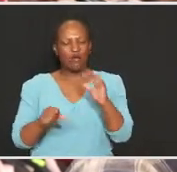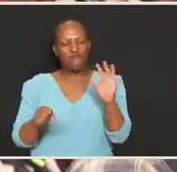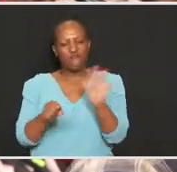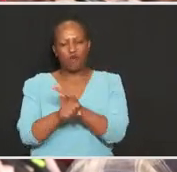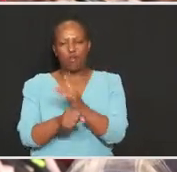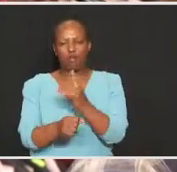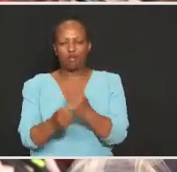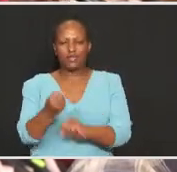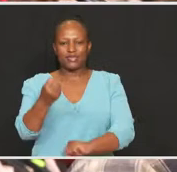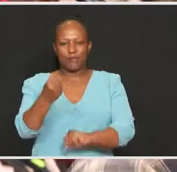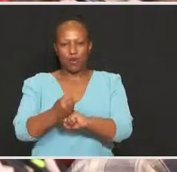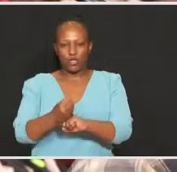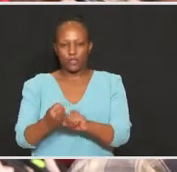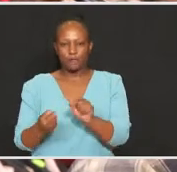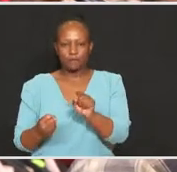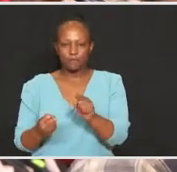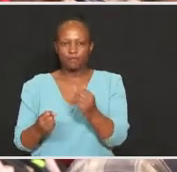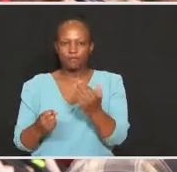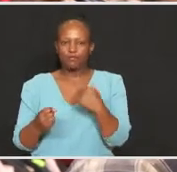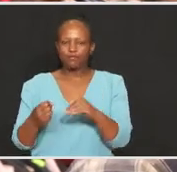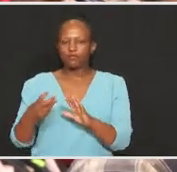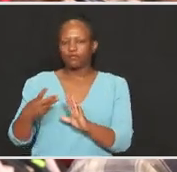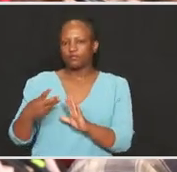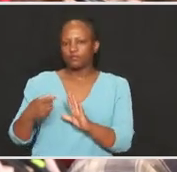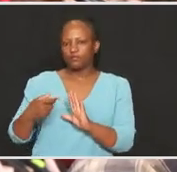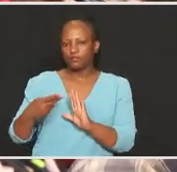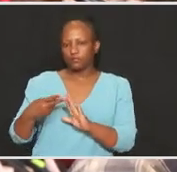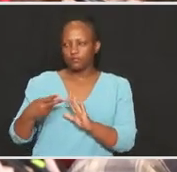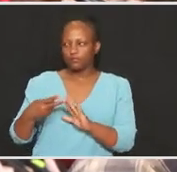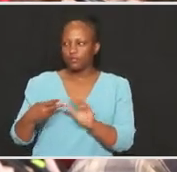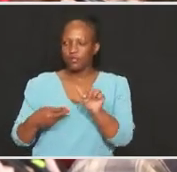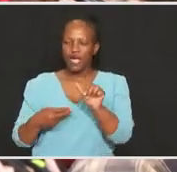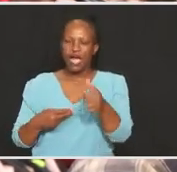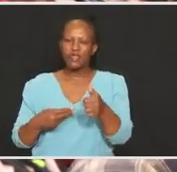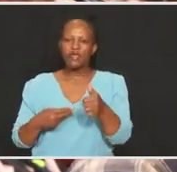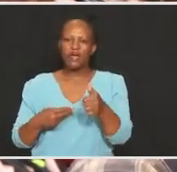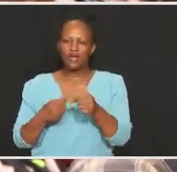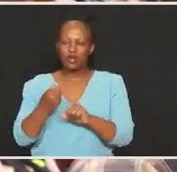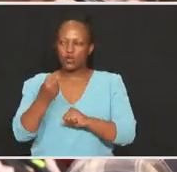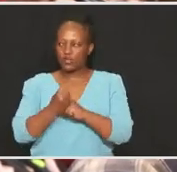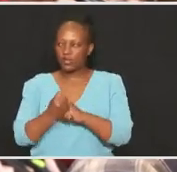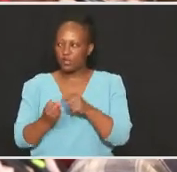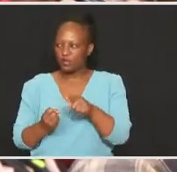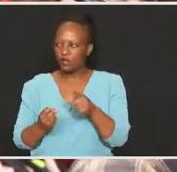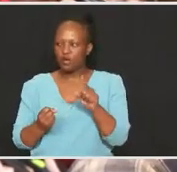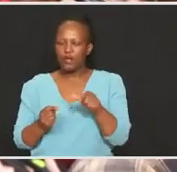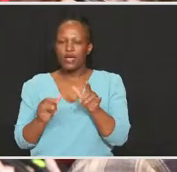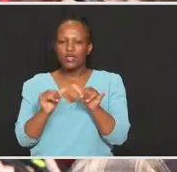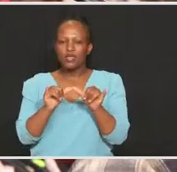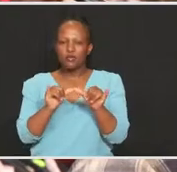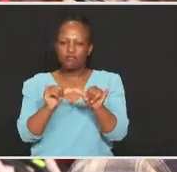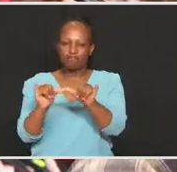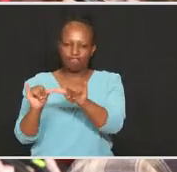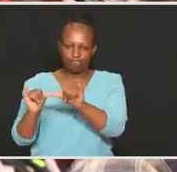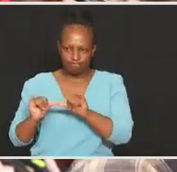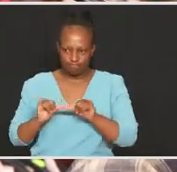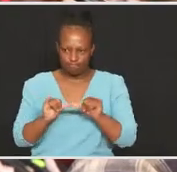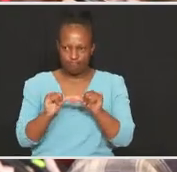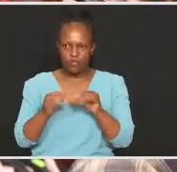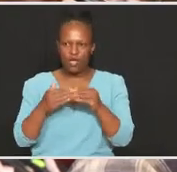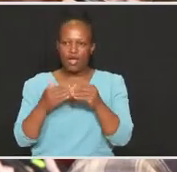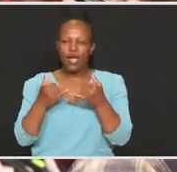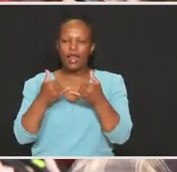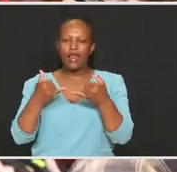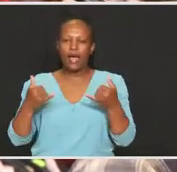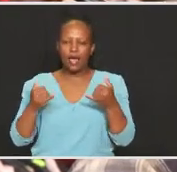in the bill the next thing that we do support is that they must be uniformity guidelines and rules for